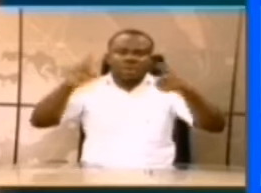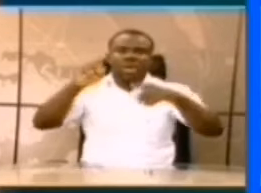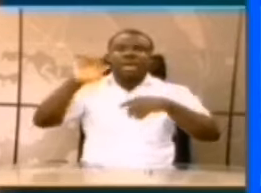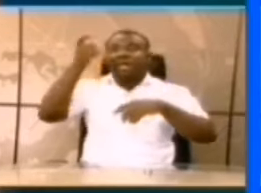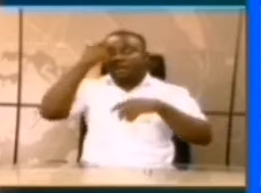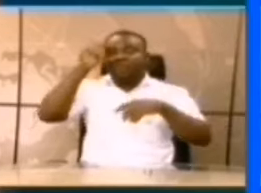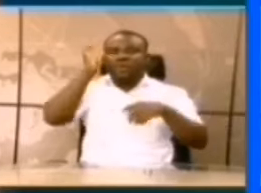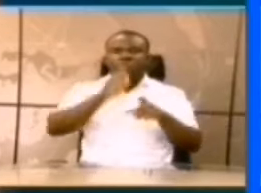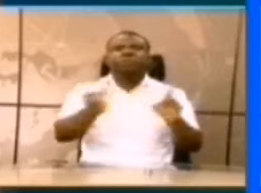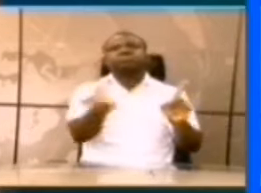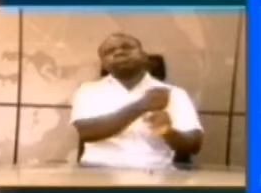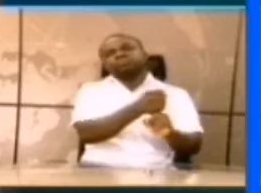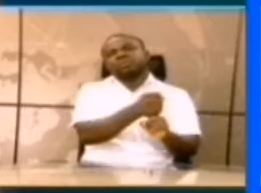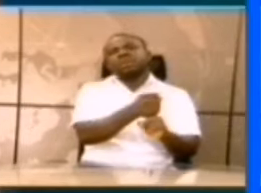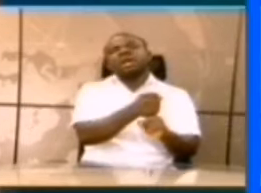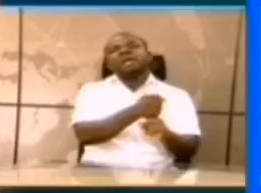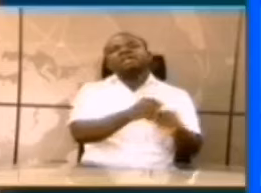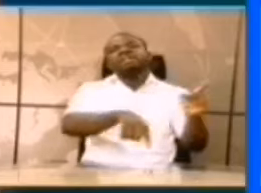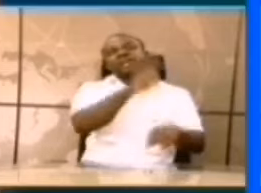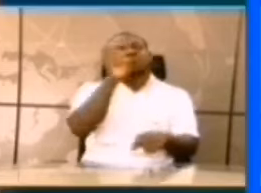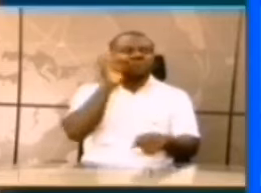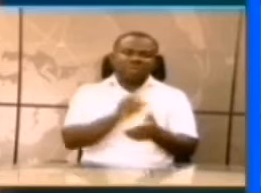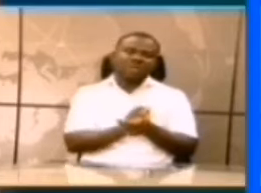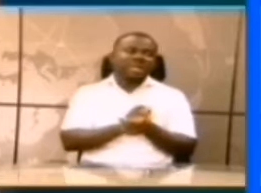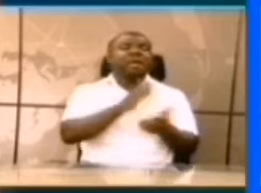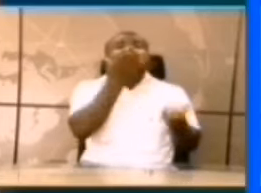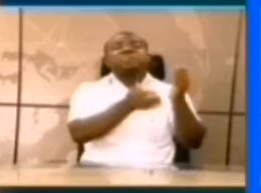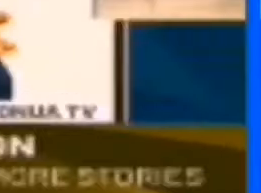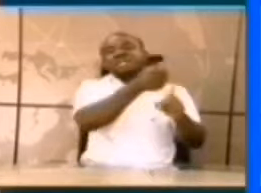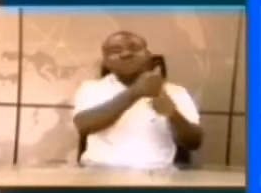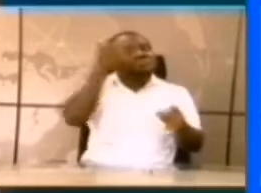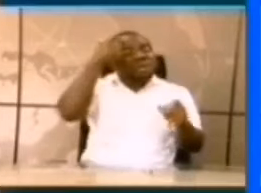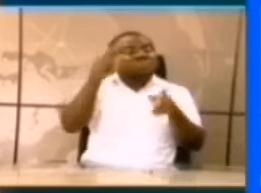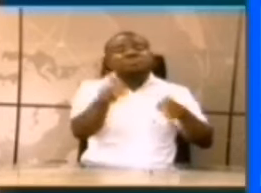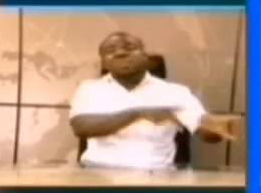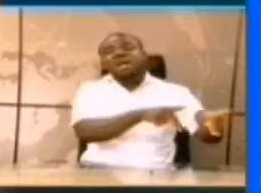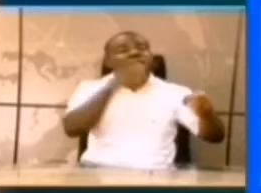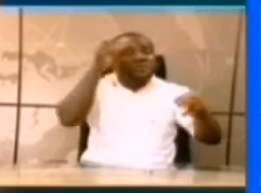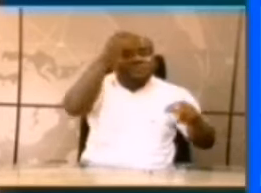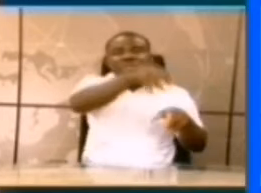a commandino. I just want to say what this mat. Maybe by myself and never bet me bedi.